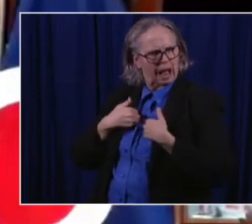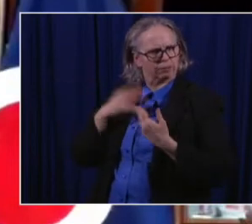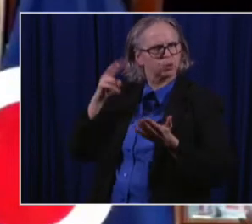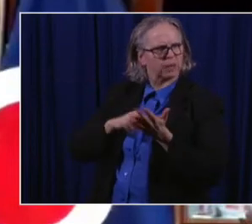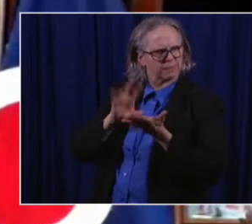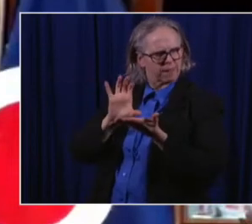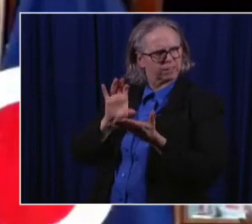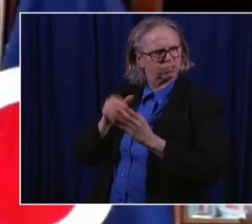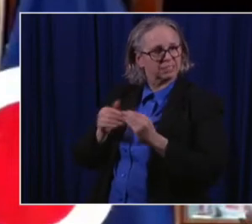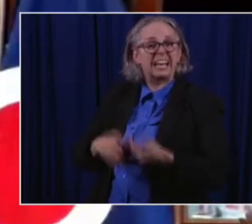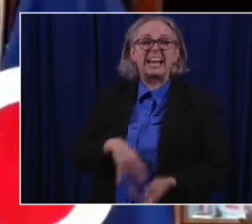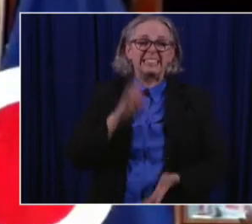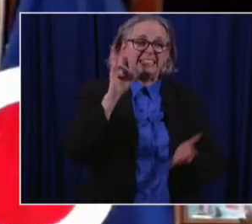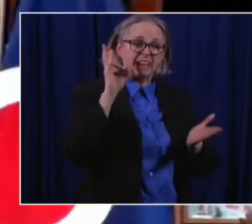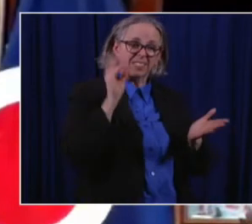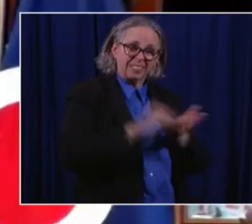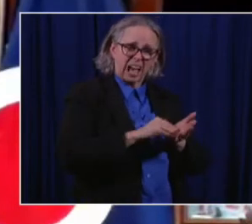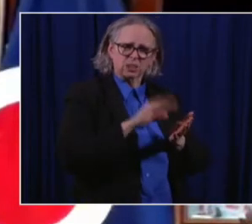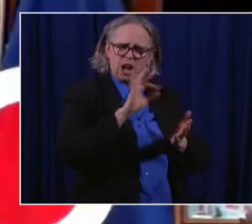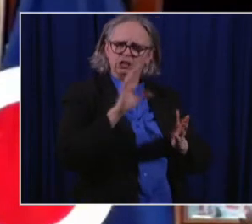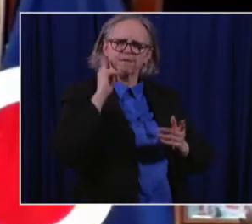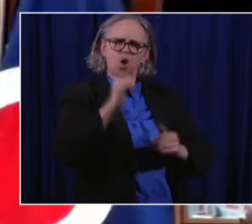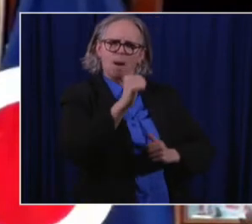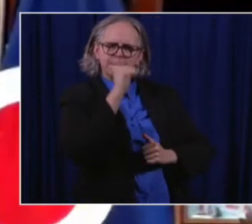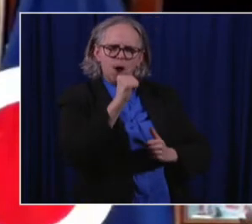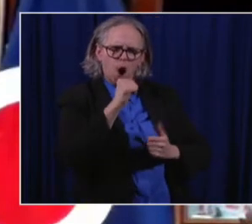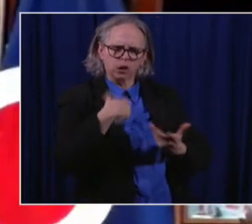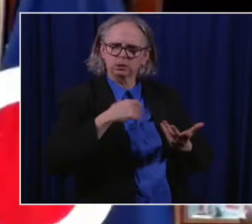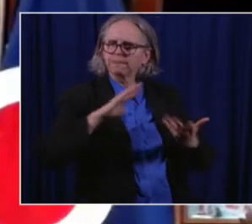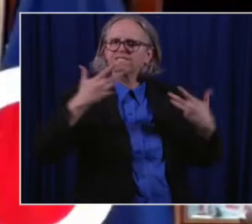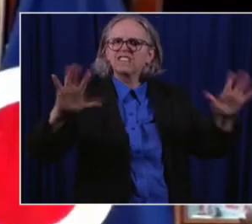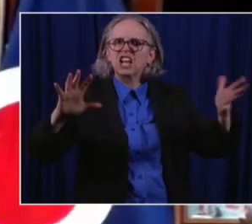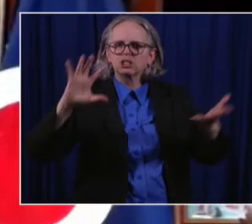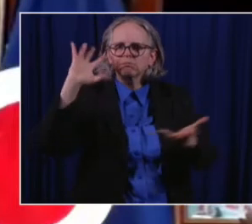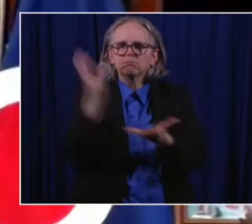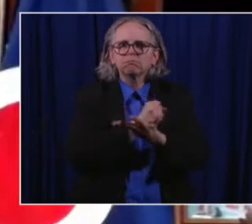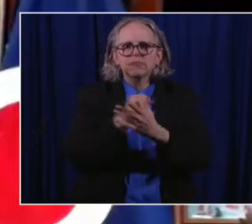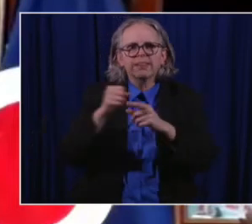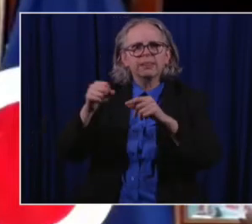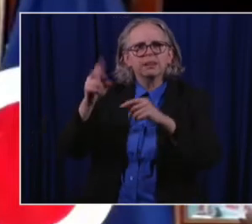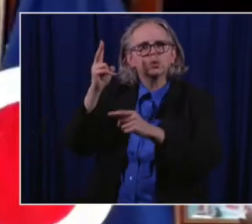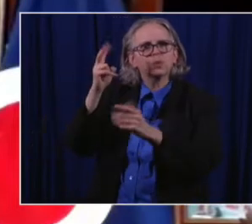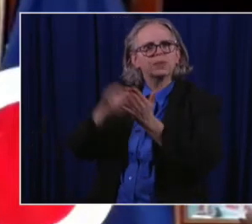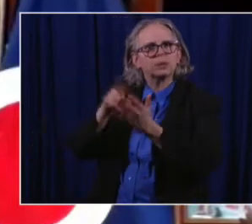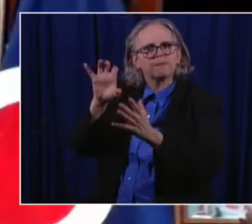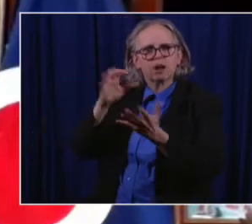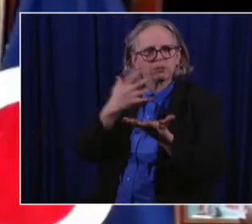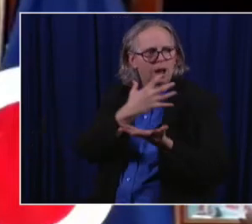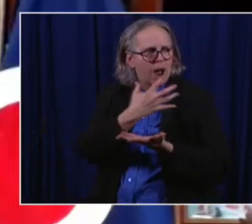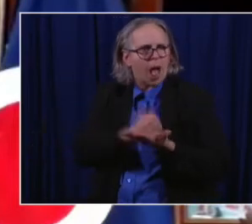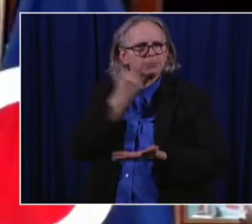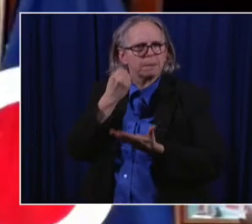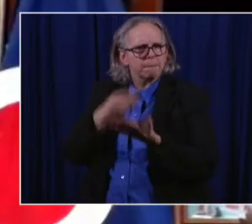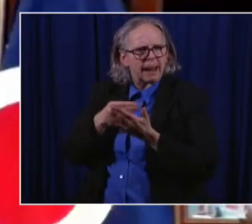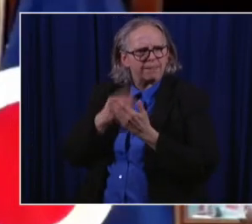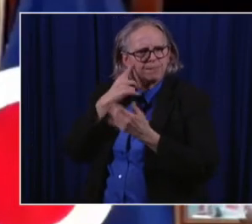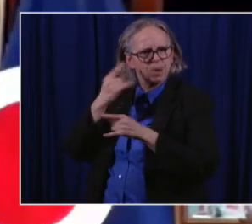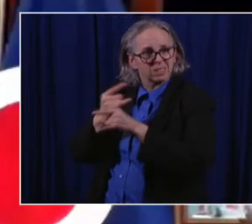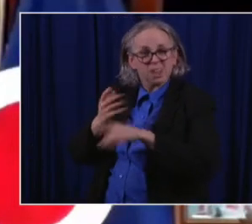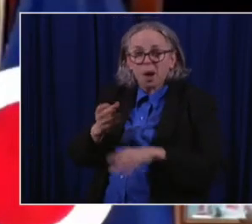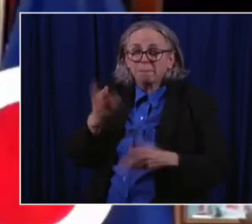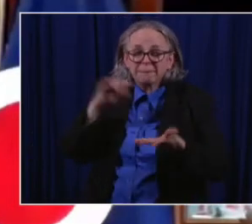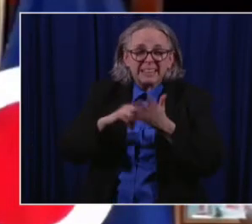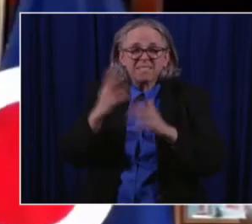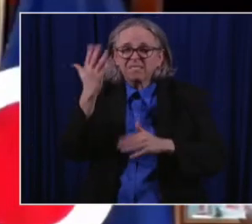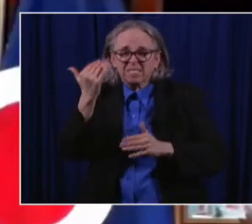taken us up on that rebate. 15,000, more than 15,000 still have not. So if Laura, you could